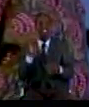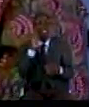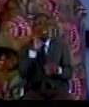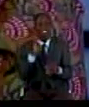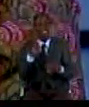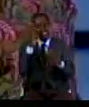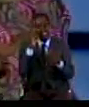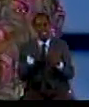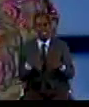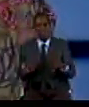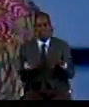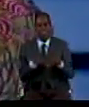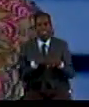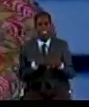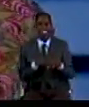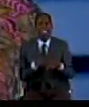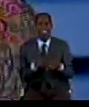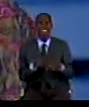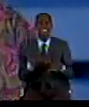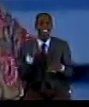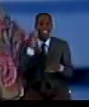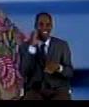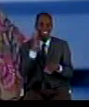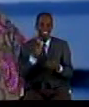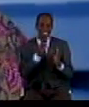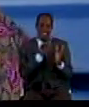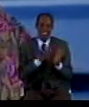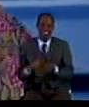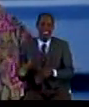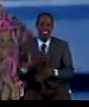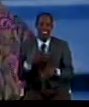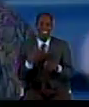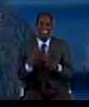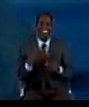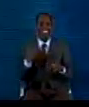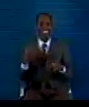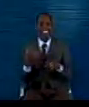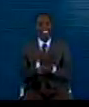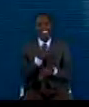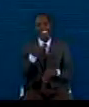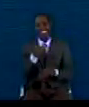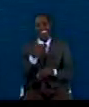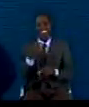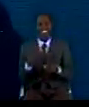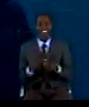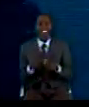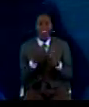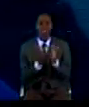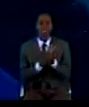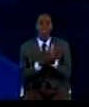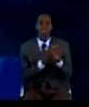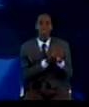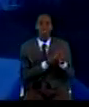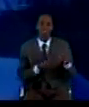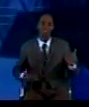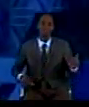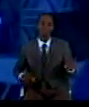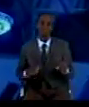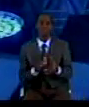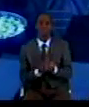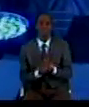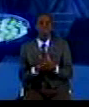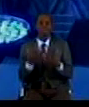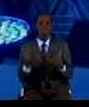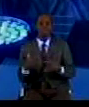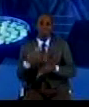So she dropped Panam and took something else. Praise the Lord.